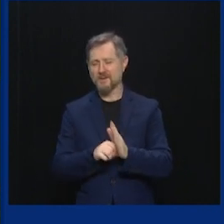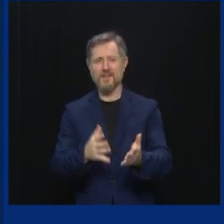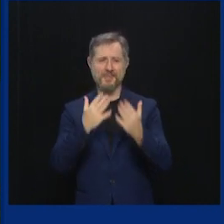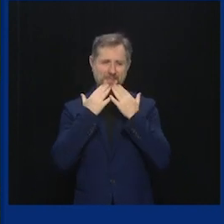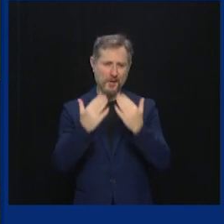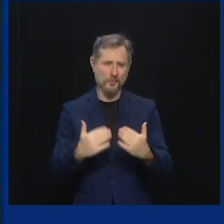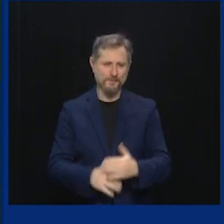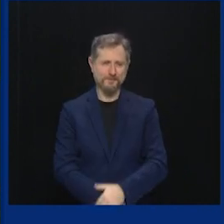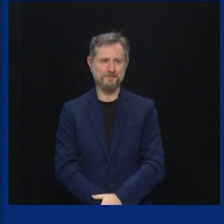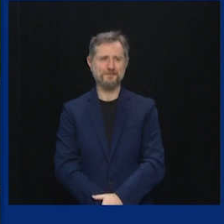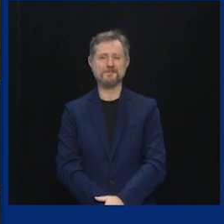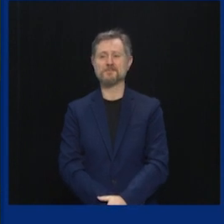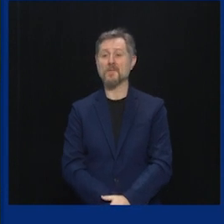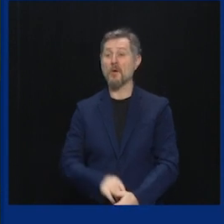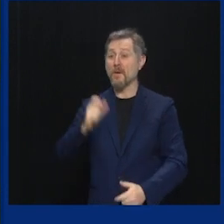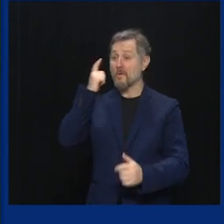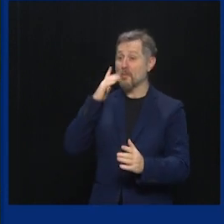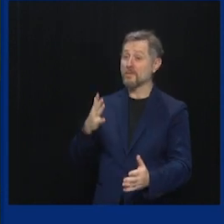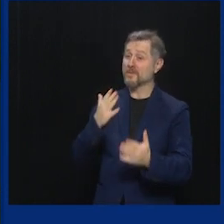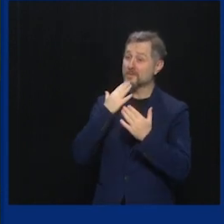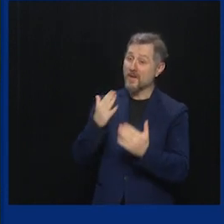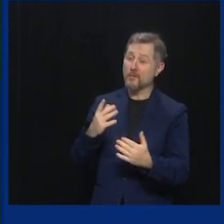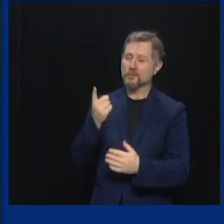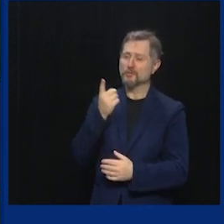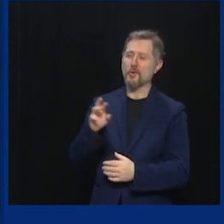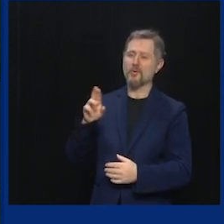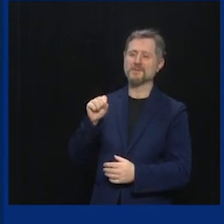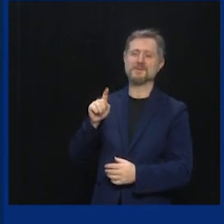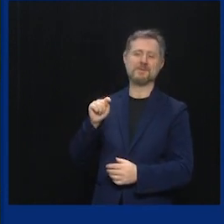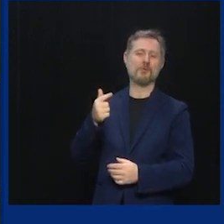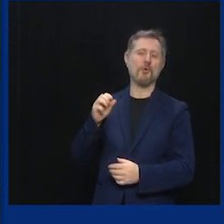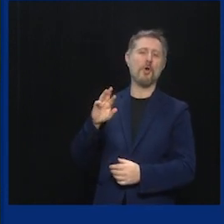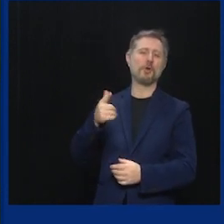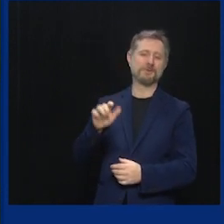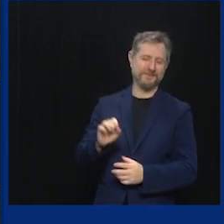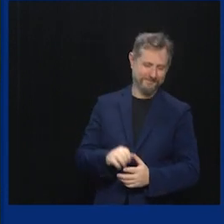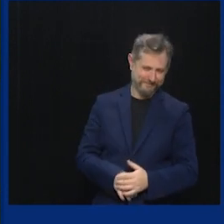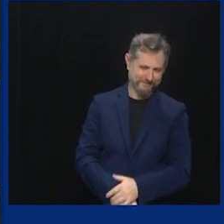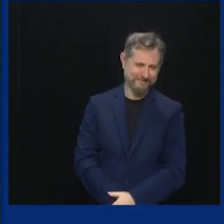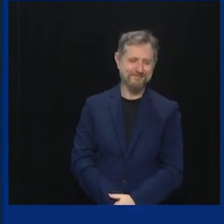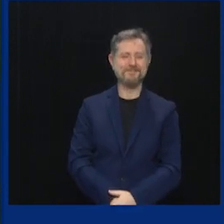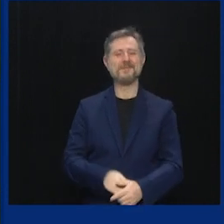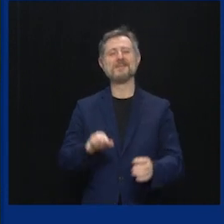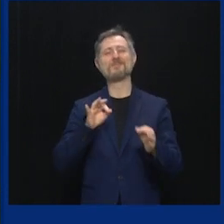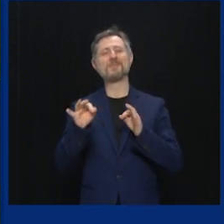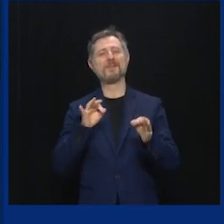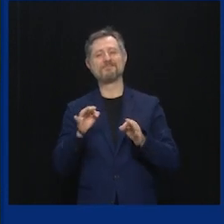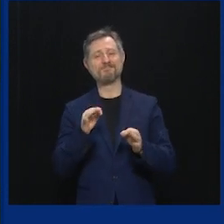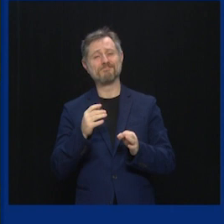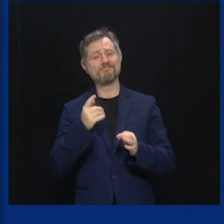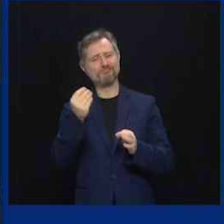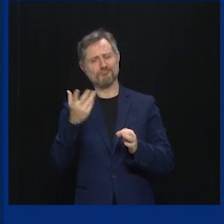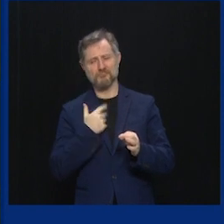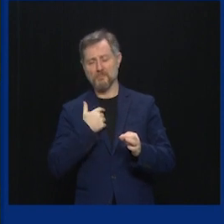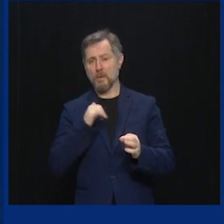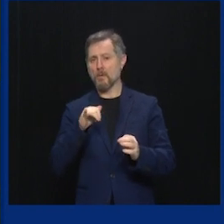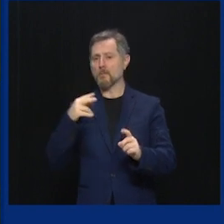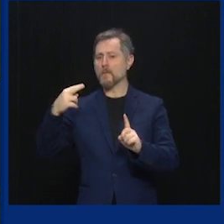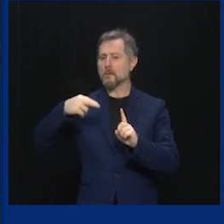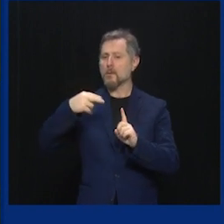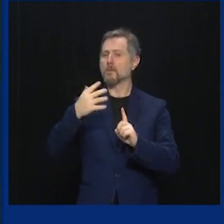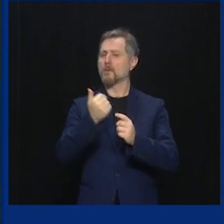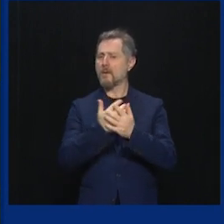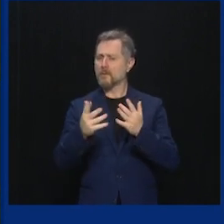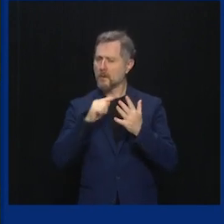Well, thank you, Dr. St. George, for the update on letting the people of the state of New York know that we're on top of this. We're monitoring. We're having